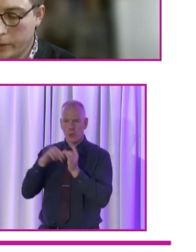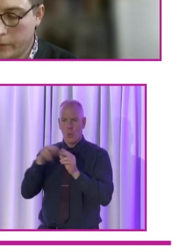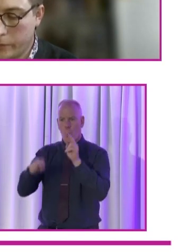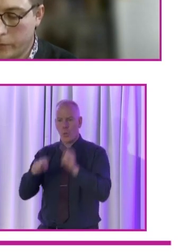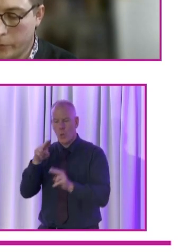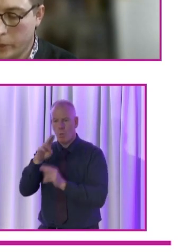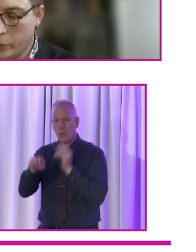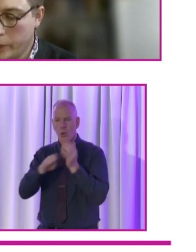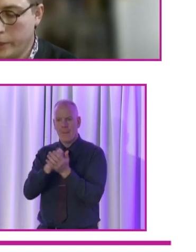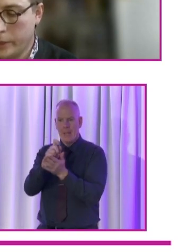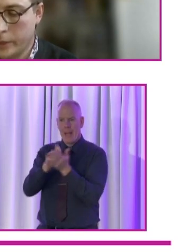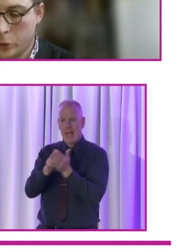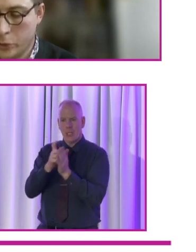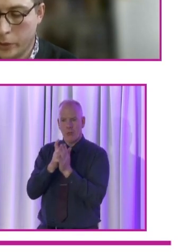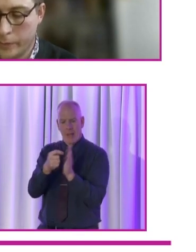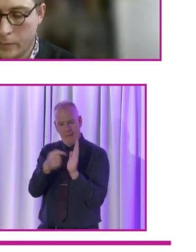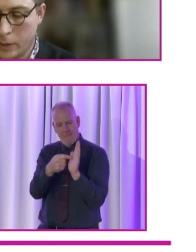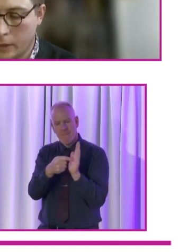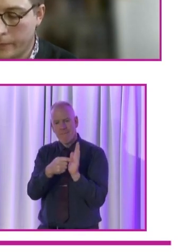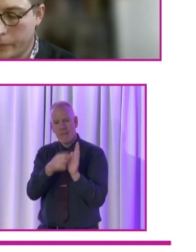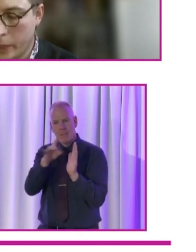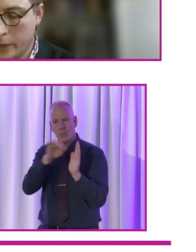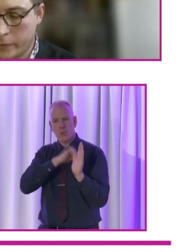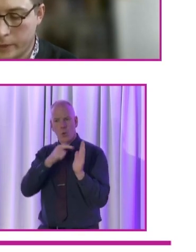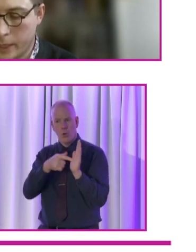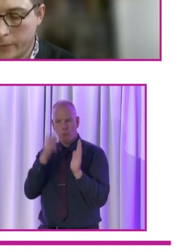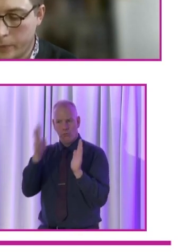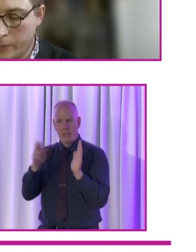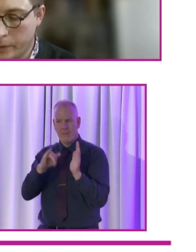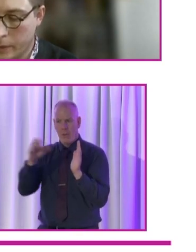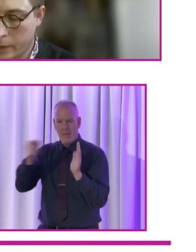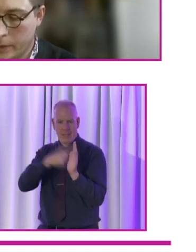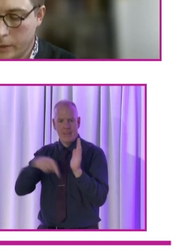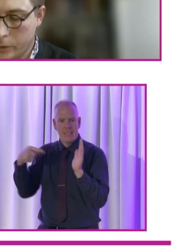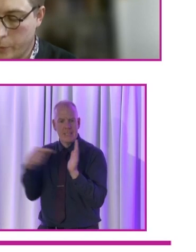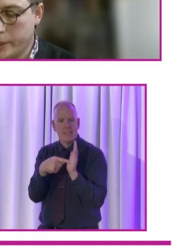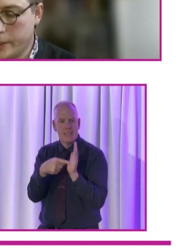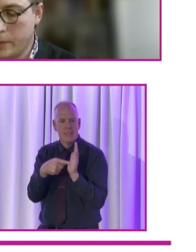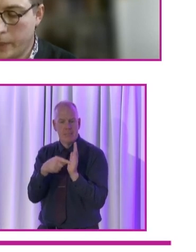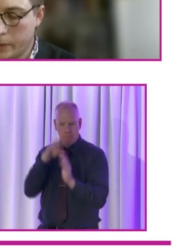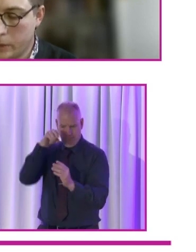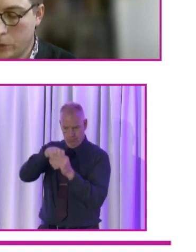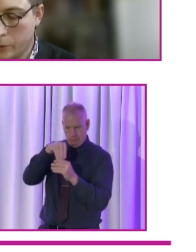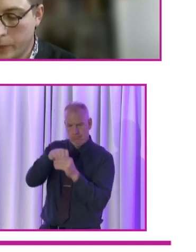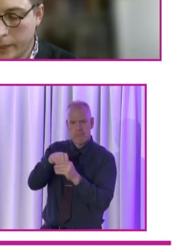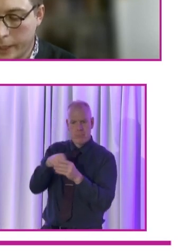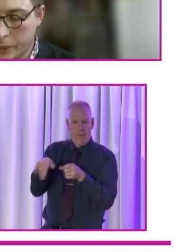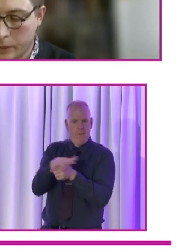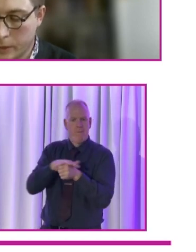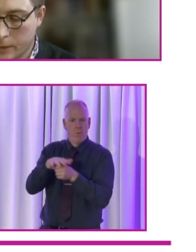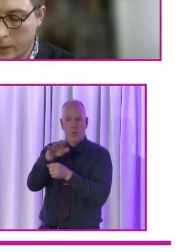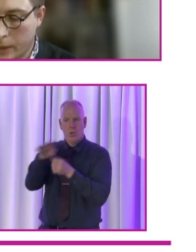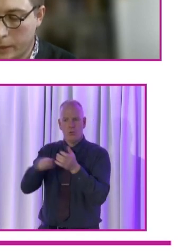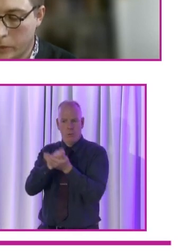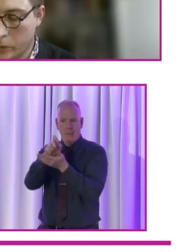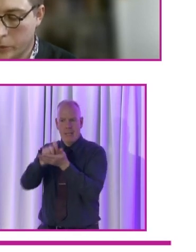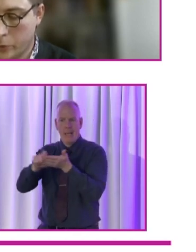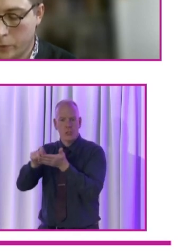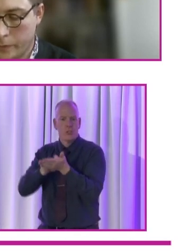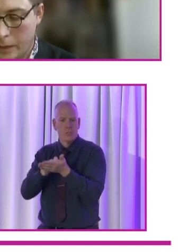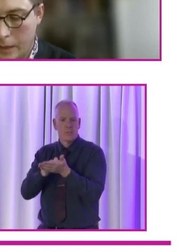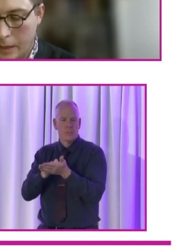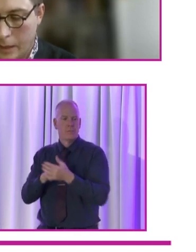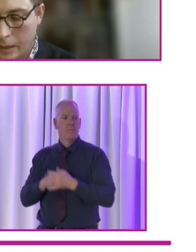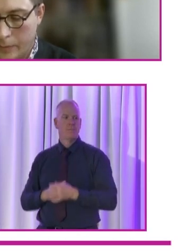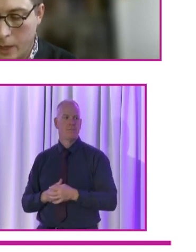Election Directive will really ensure the right of disabled people to participate in European elections, and